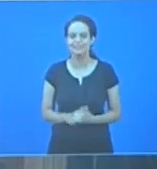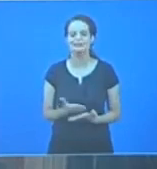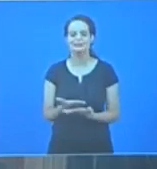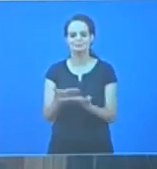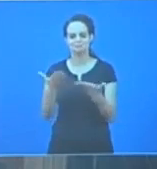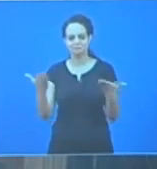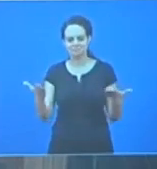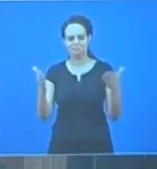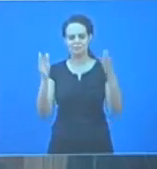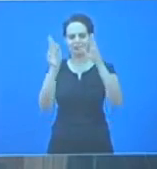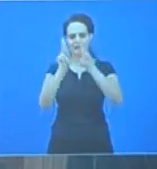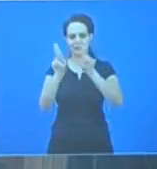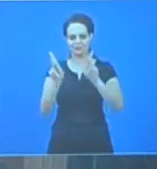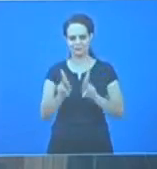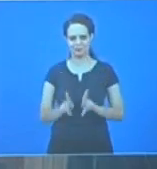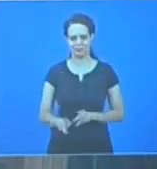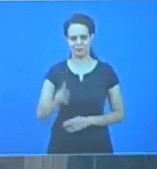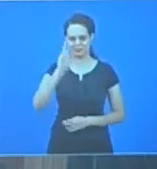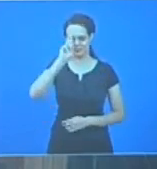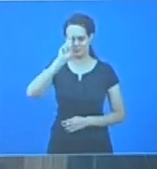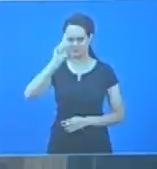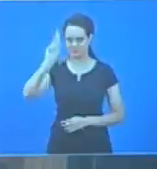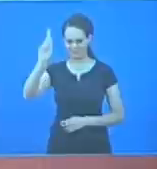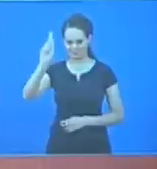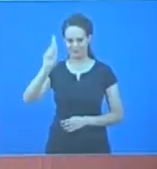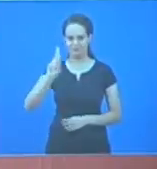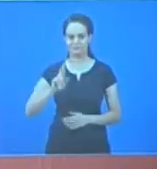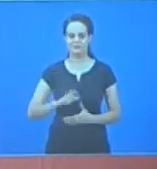Well, brethren, and peace of the Lord.